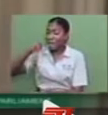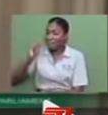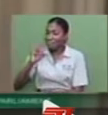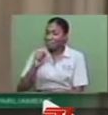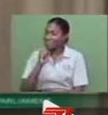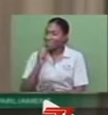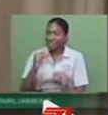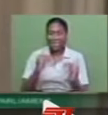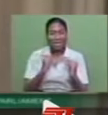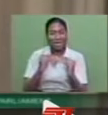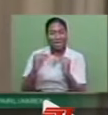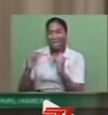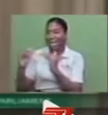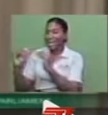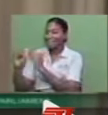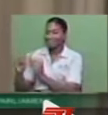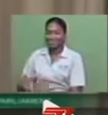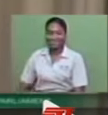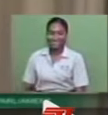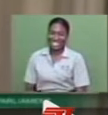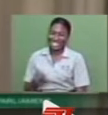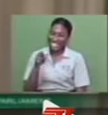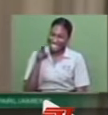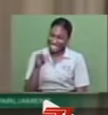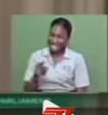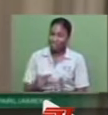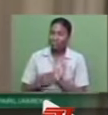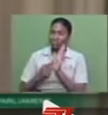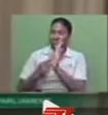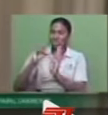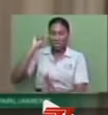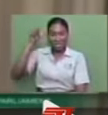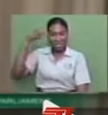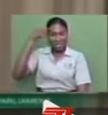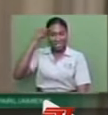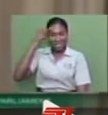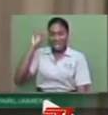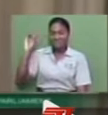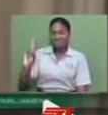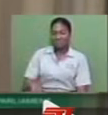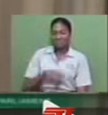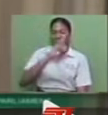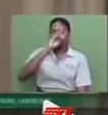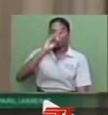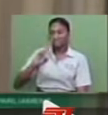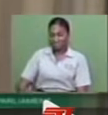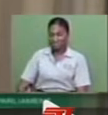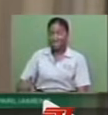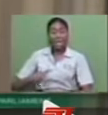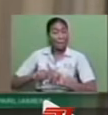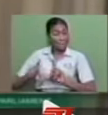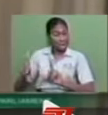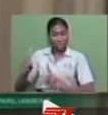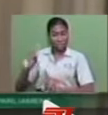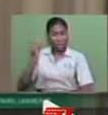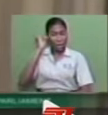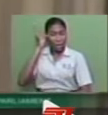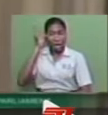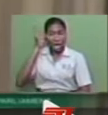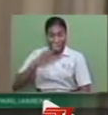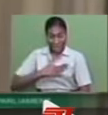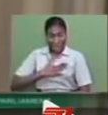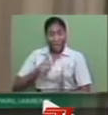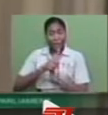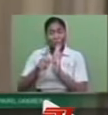is a classic case of discrimination, and I have our lawyers looking at it, and we'll be challenging